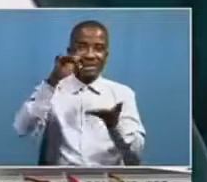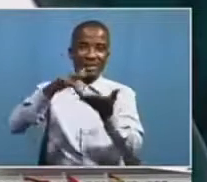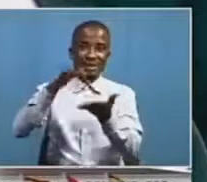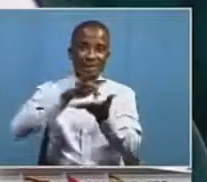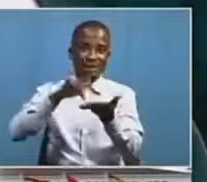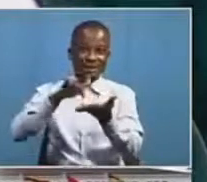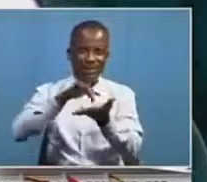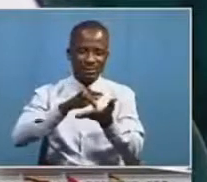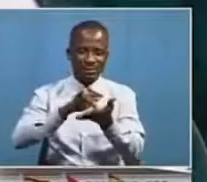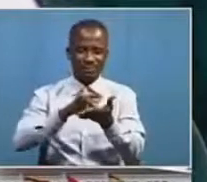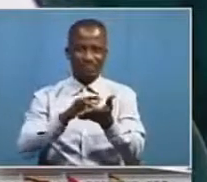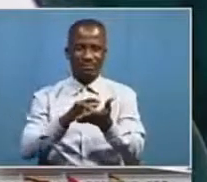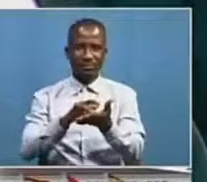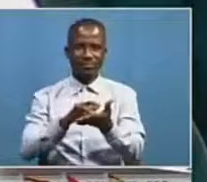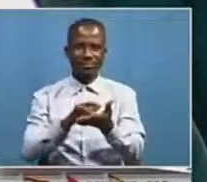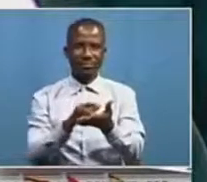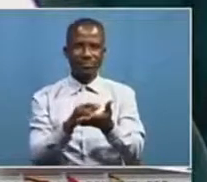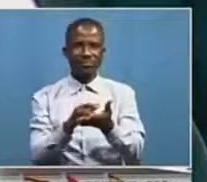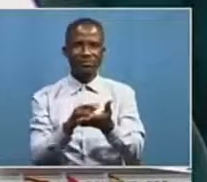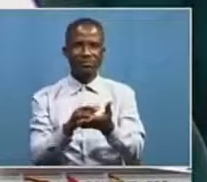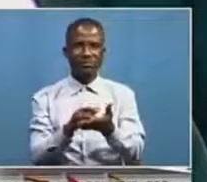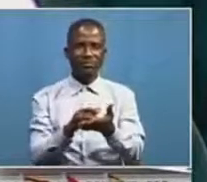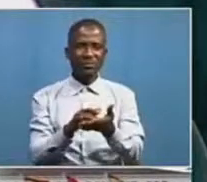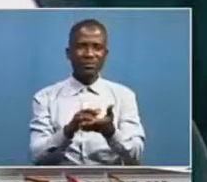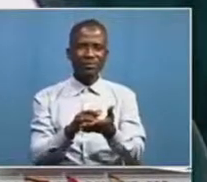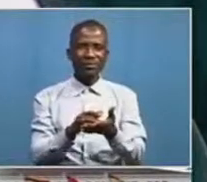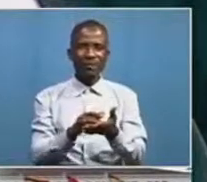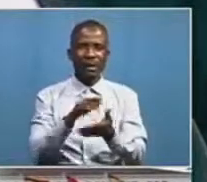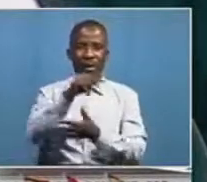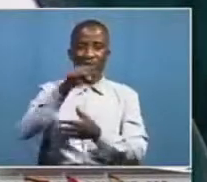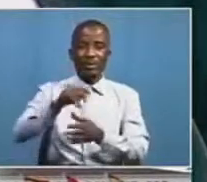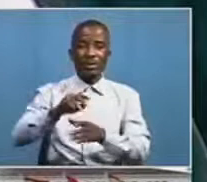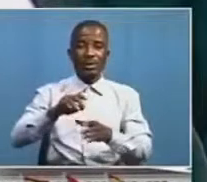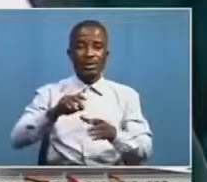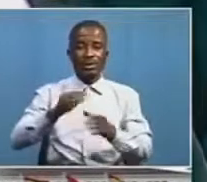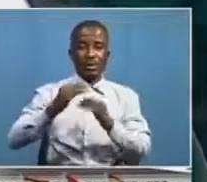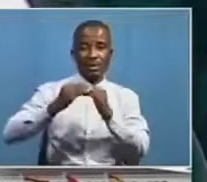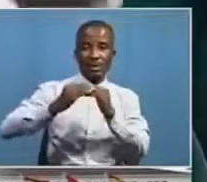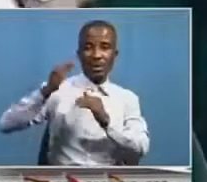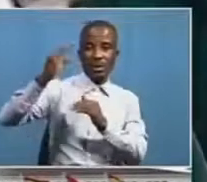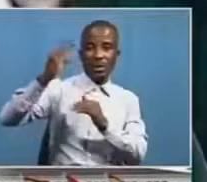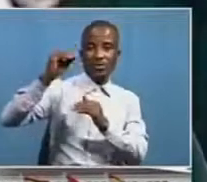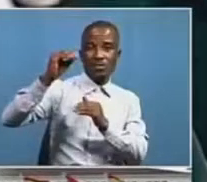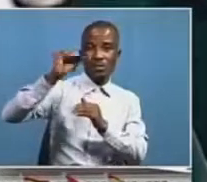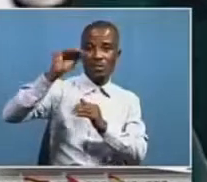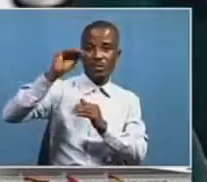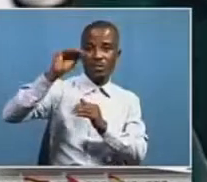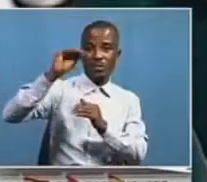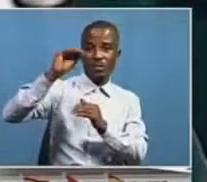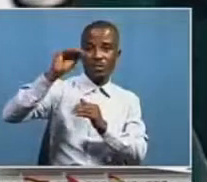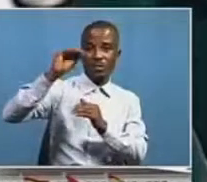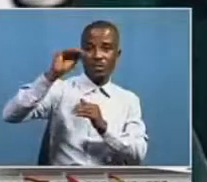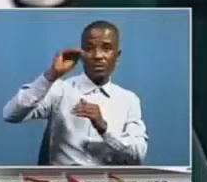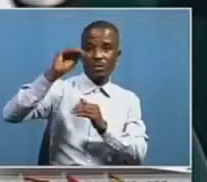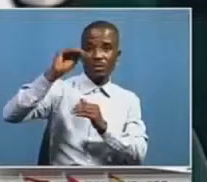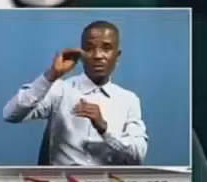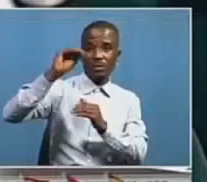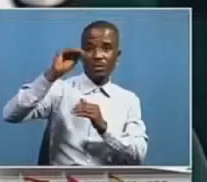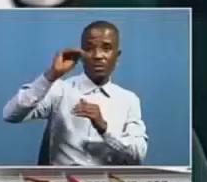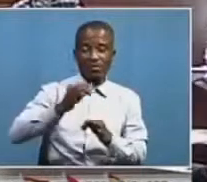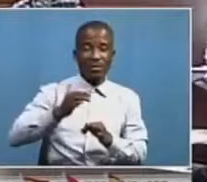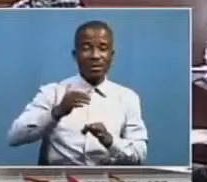petitioner and second respondent clearly crossed more than 50% threshold. Well, if the